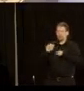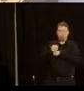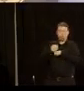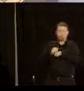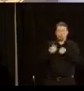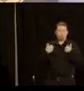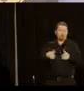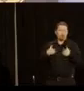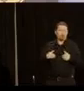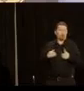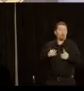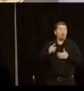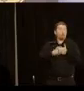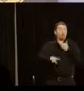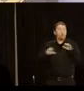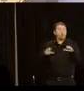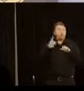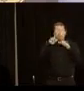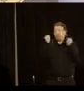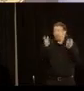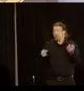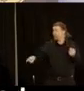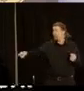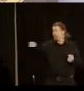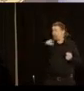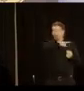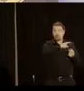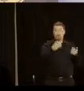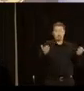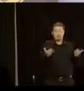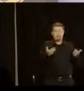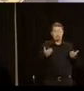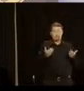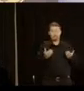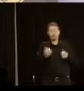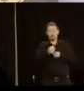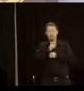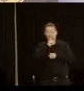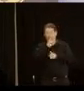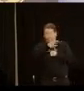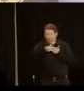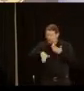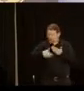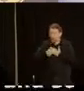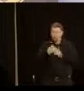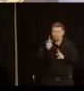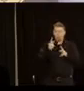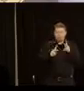you here in the room and so many throughout Florida to ensure that all Floridians, yes,